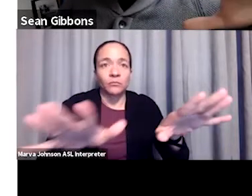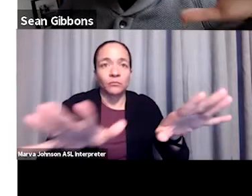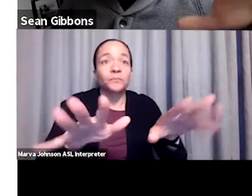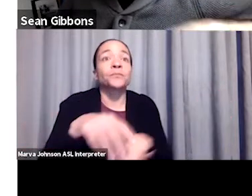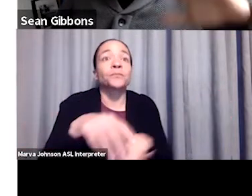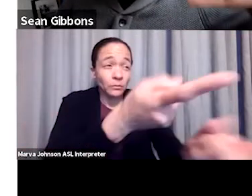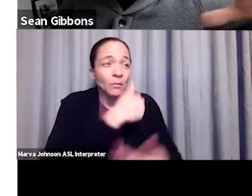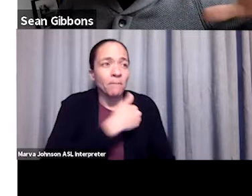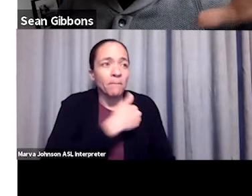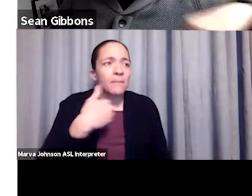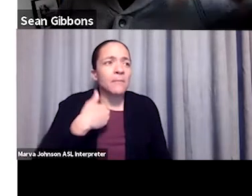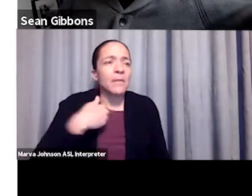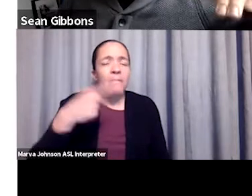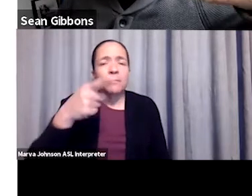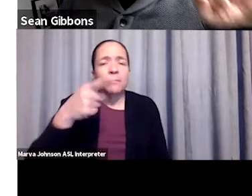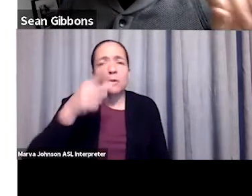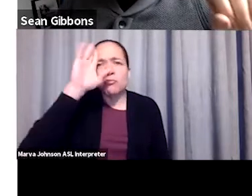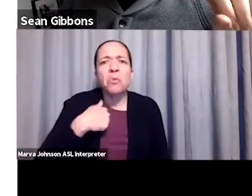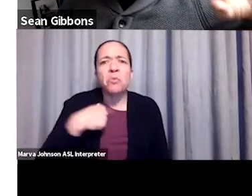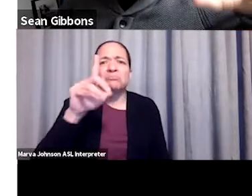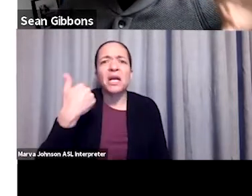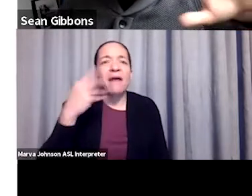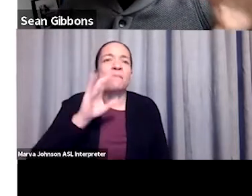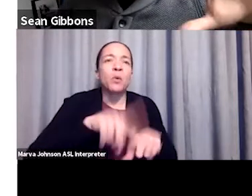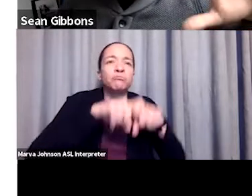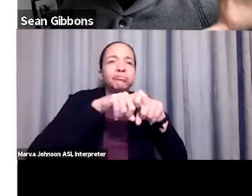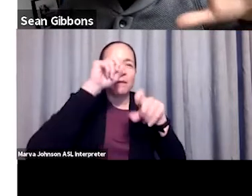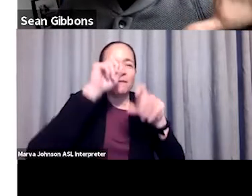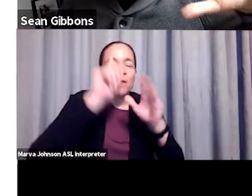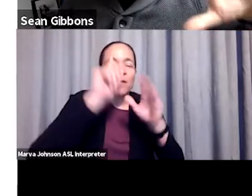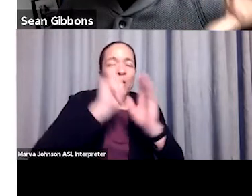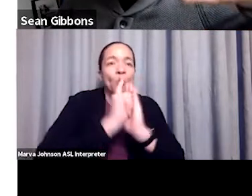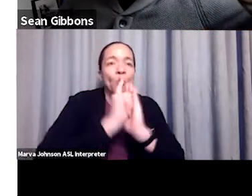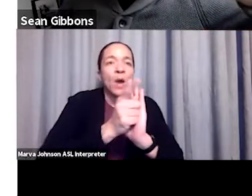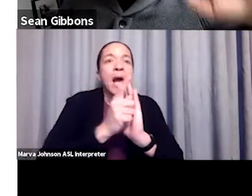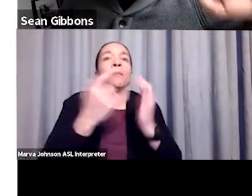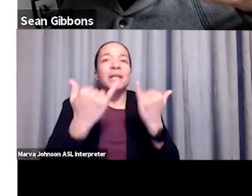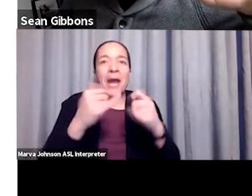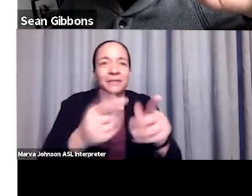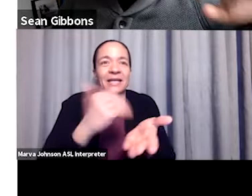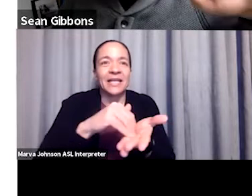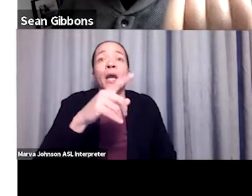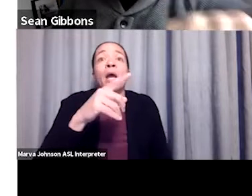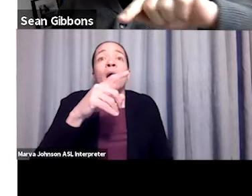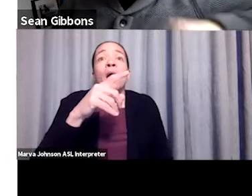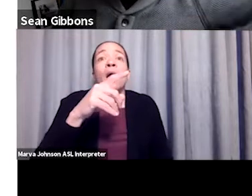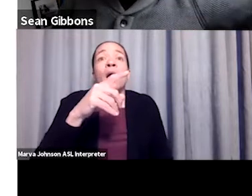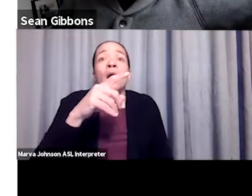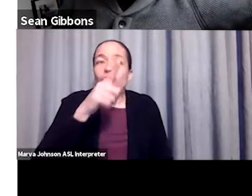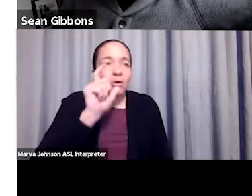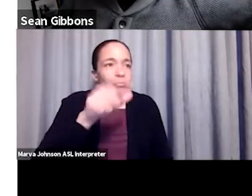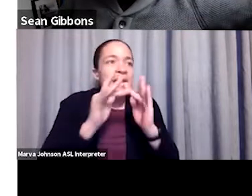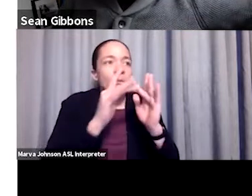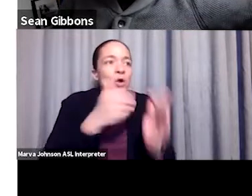to have a listserv. We put it on ice for a while. We brought it back. The wrinkle is you don't need to be a network member to participate, so that's up and available, and you can find it through